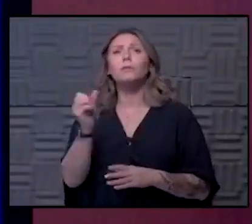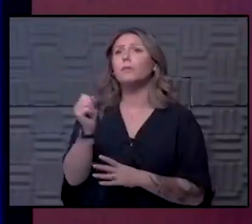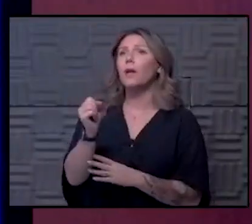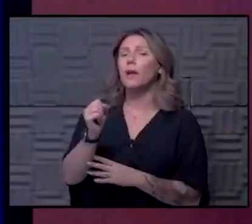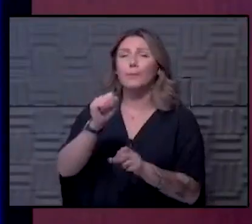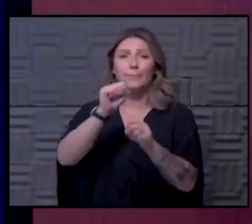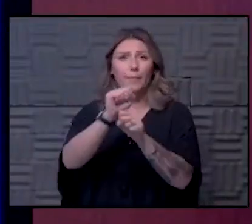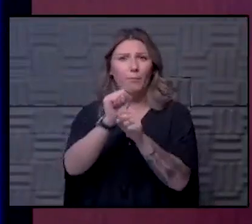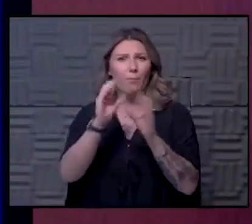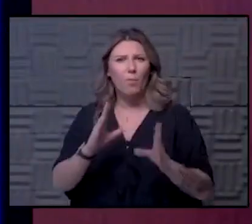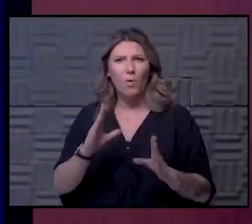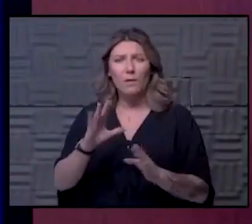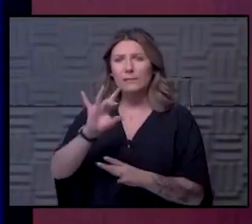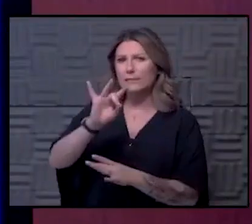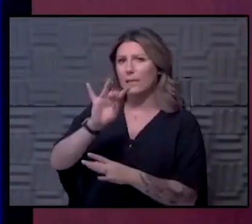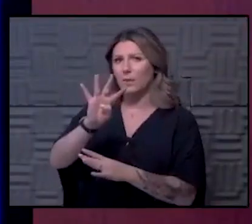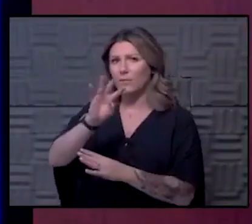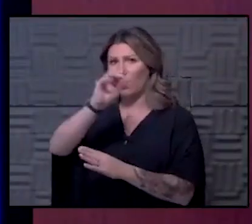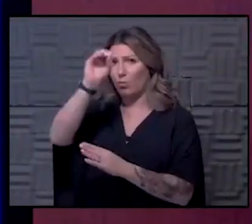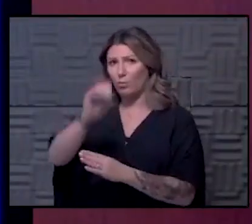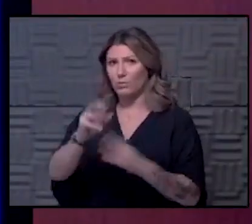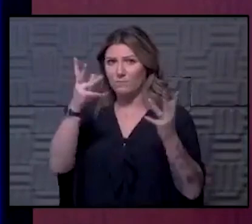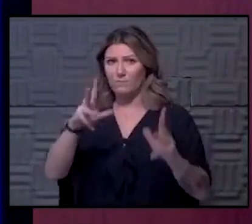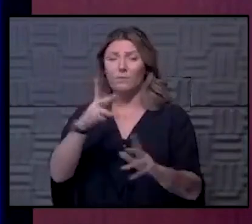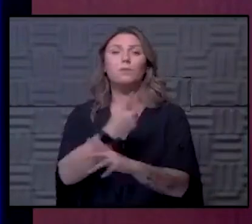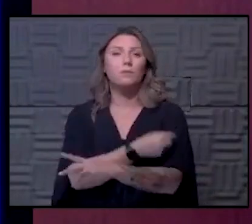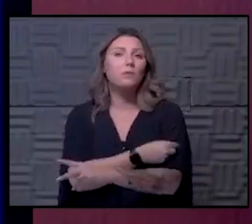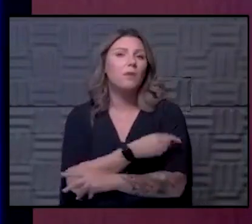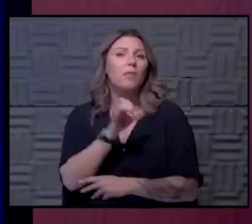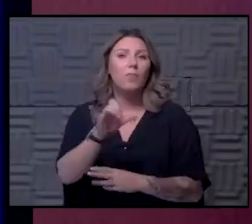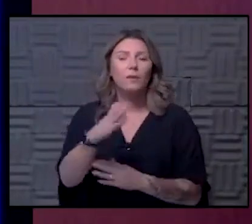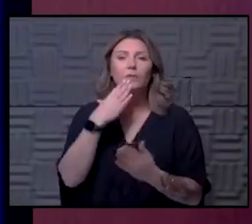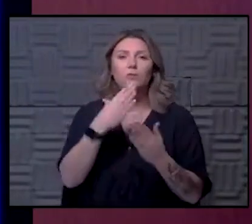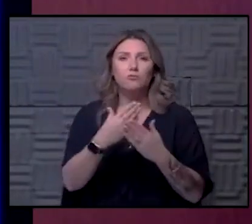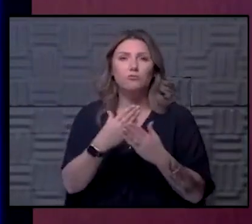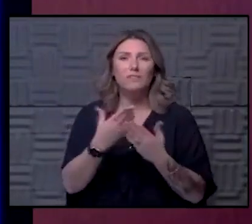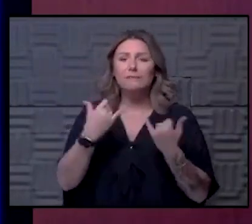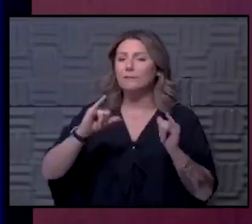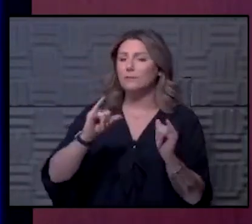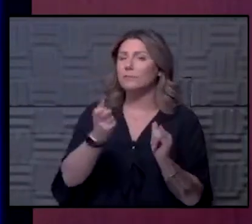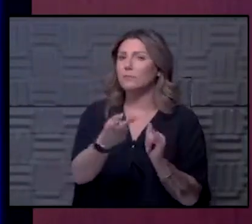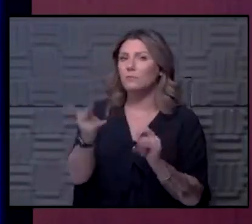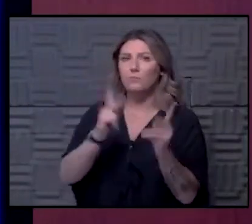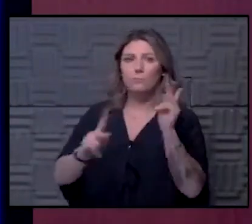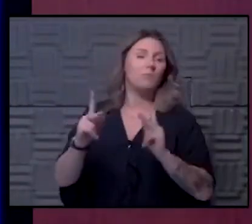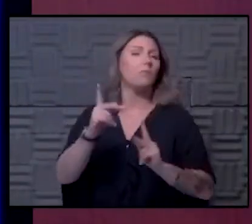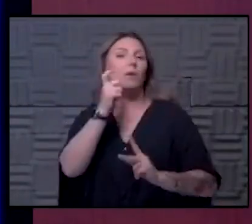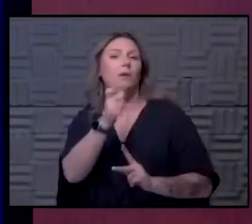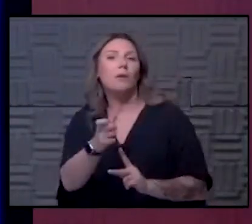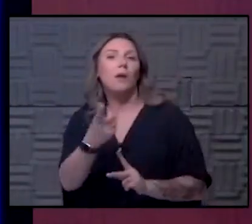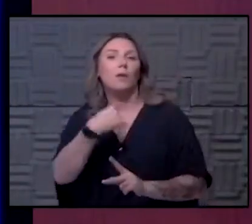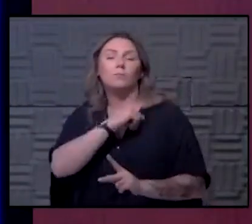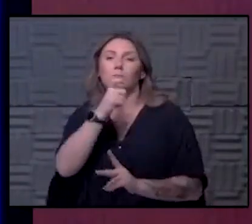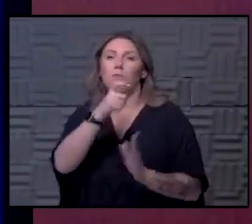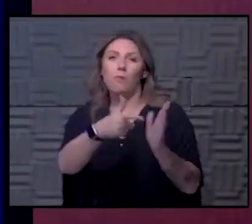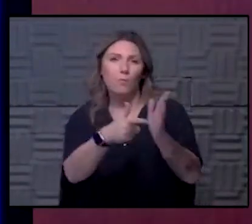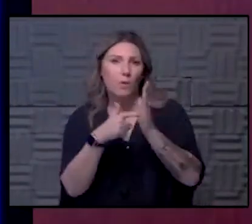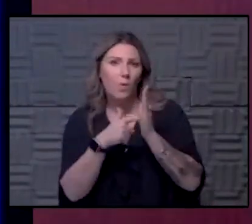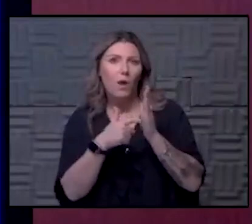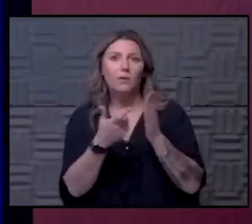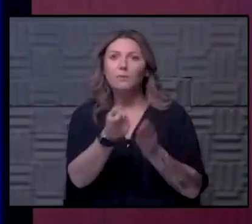our employees, I think we're at 84% vaccinated now, so that's good. So we still have some folks who've not. We have not required it. You know, there are some health systems that